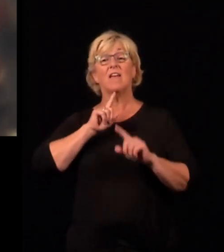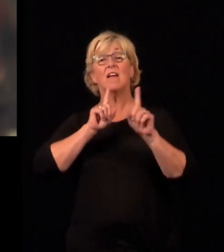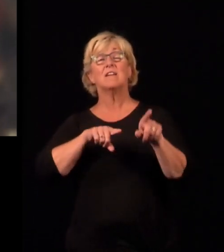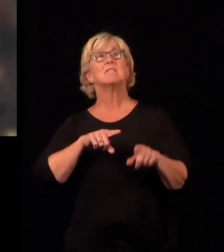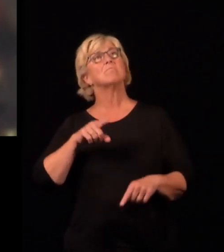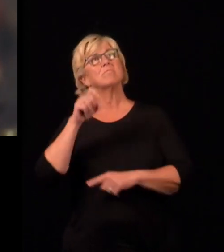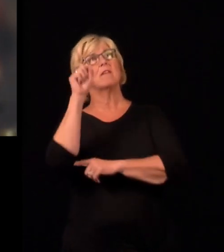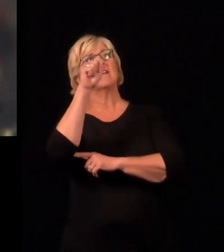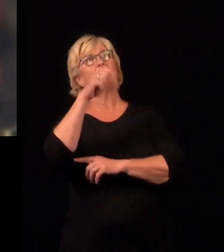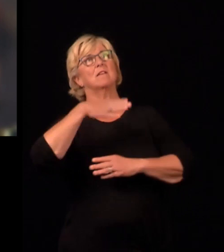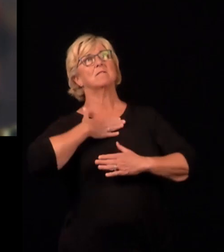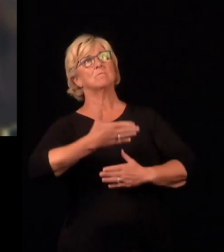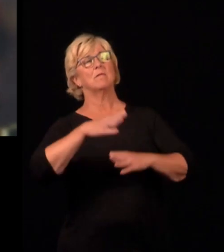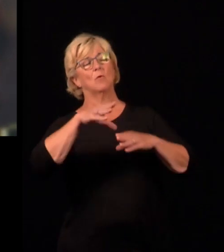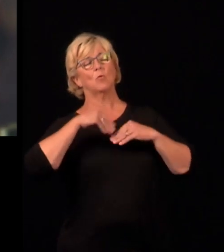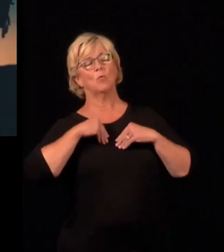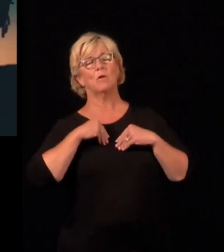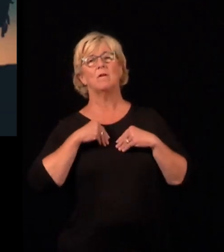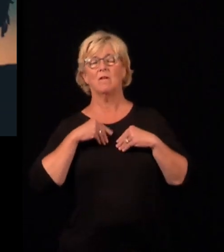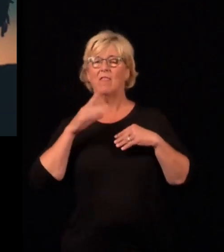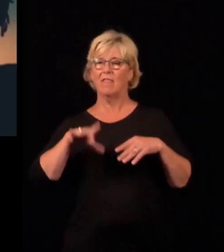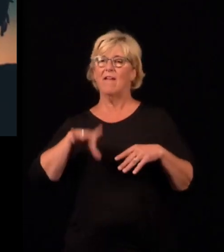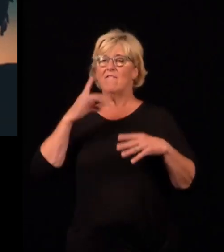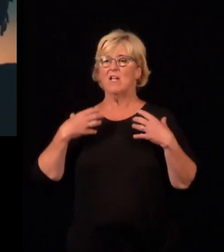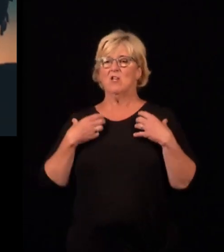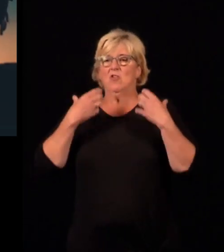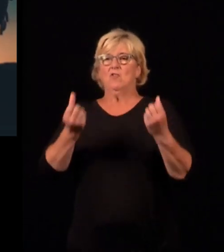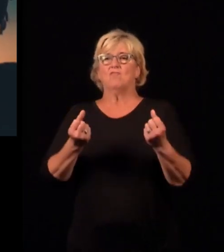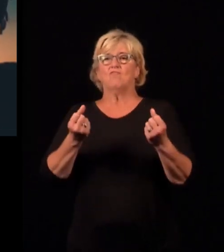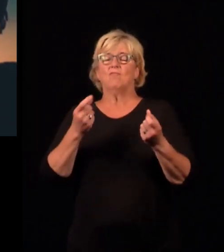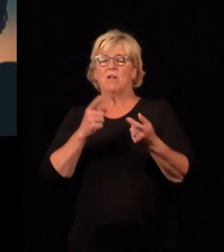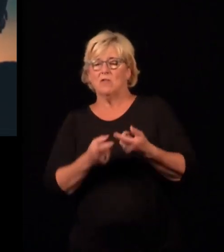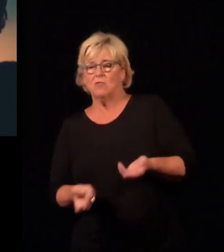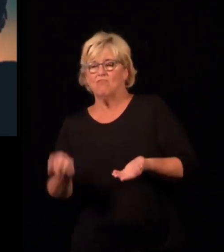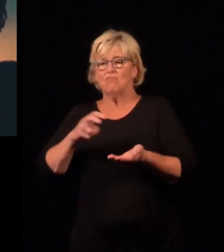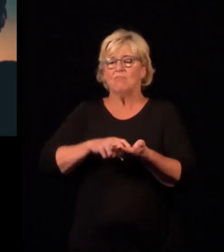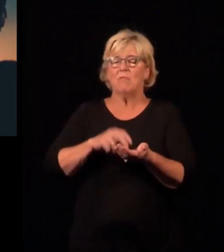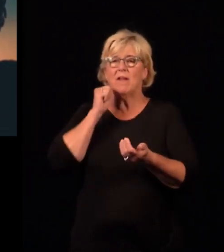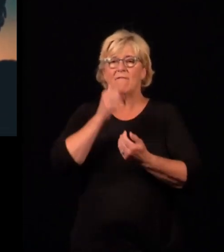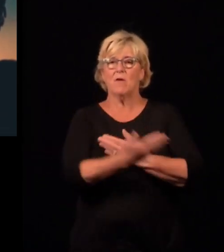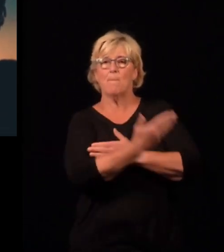yes. They found courage to rise with every sun,